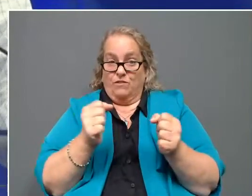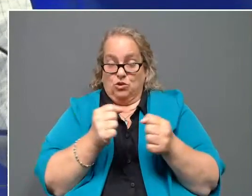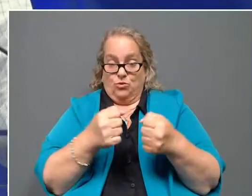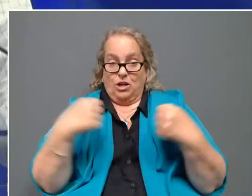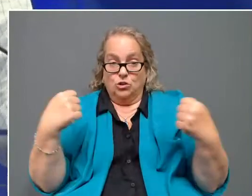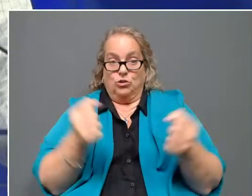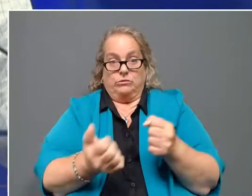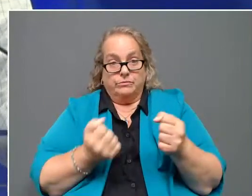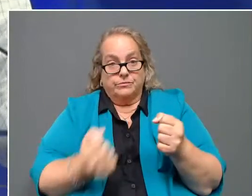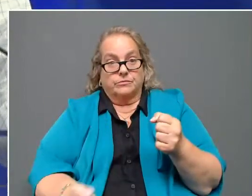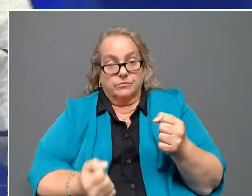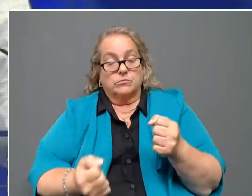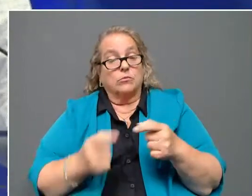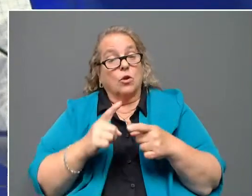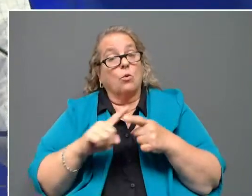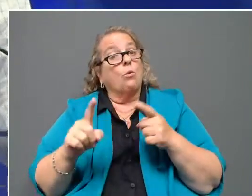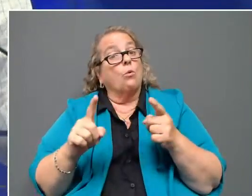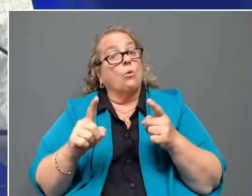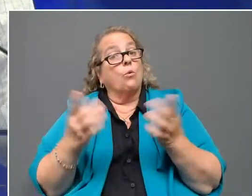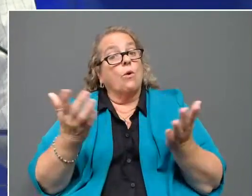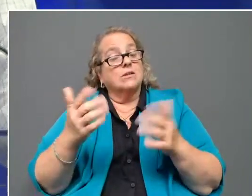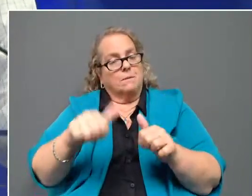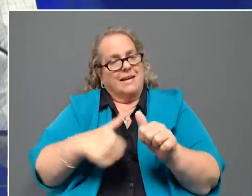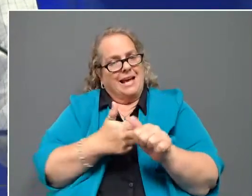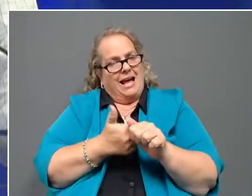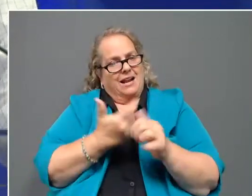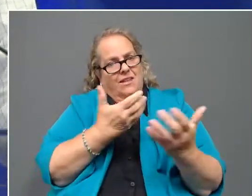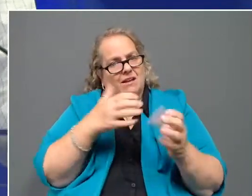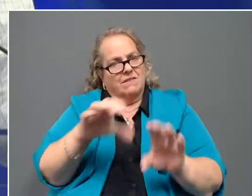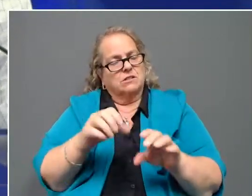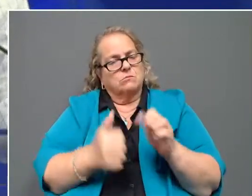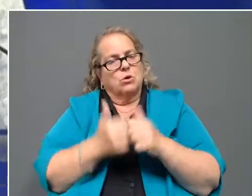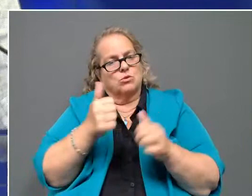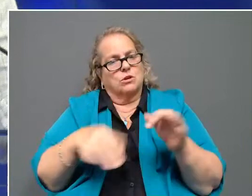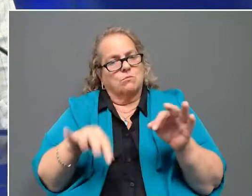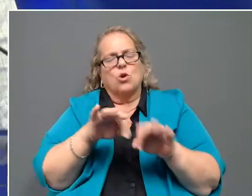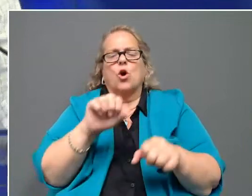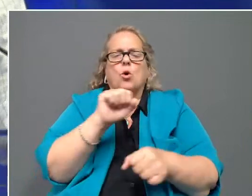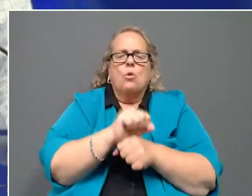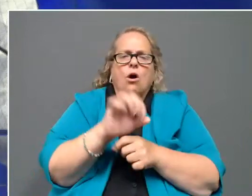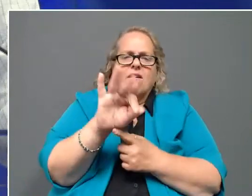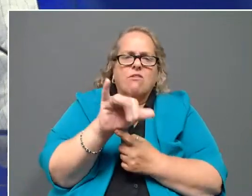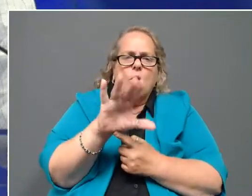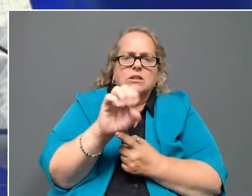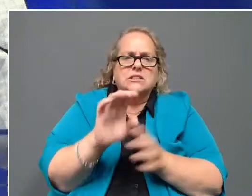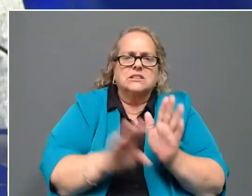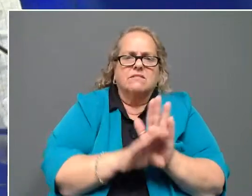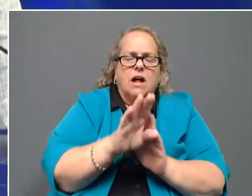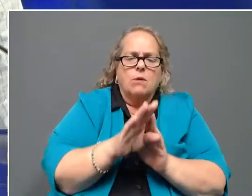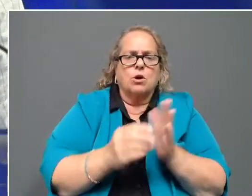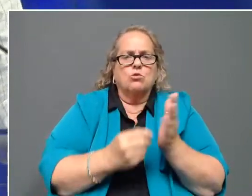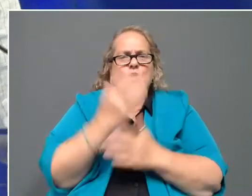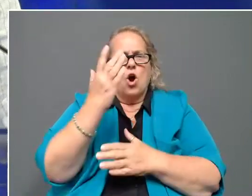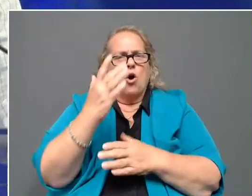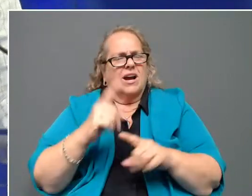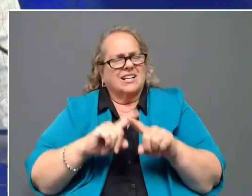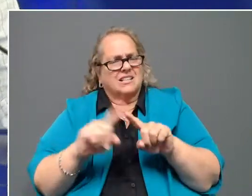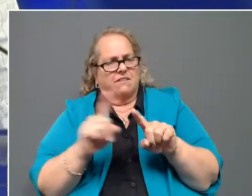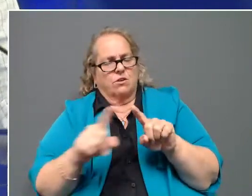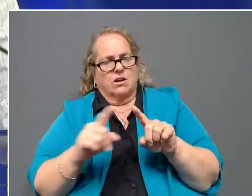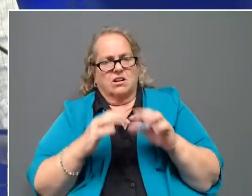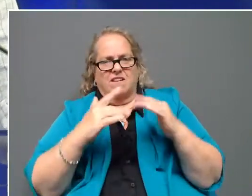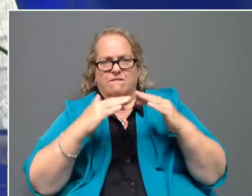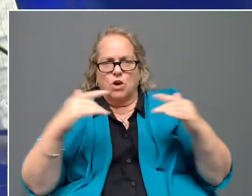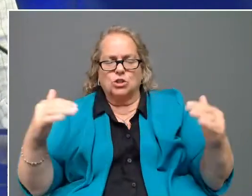is really what's most important. It's about workforce development. It's about growing diverse suppliers. It's about partnering with community that you